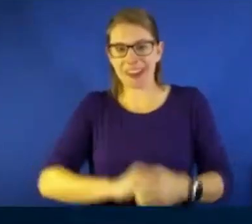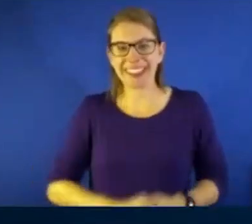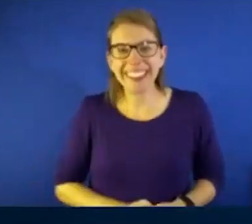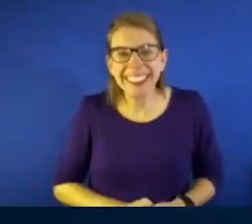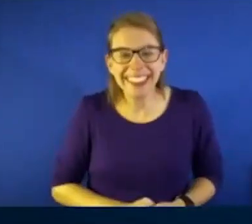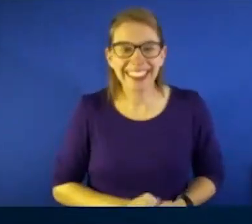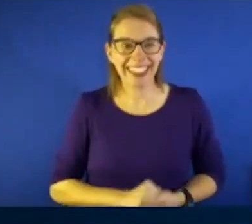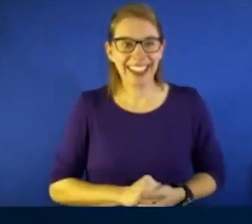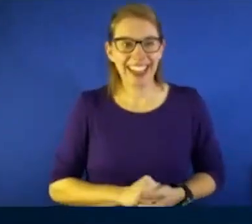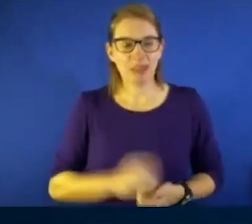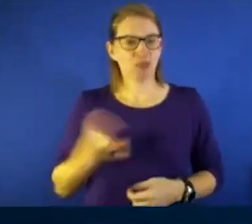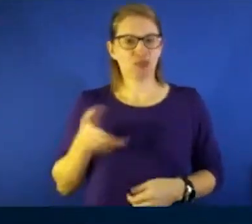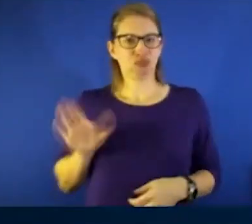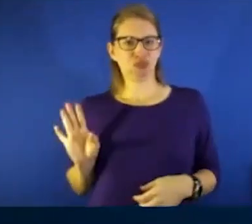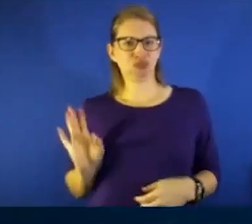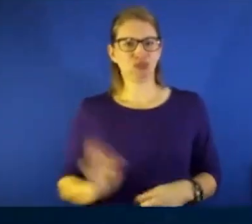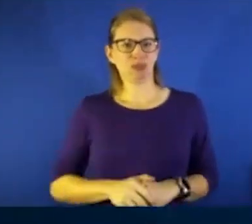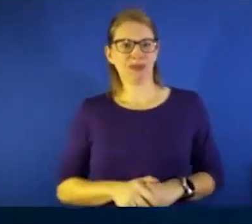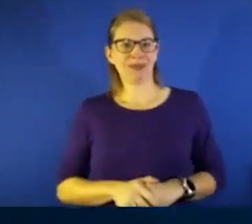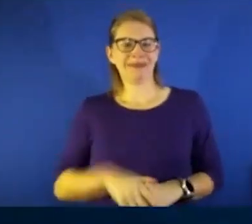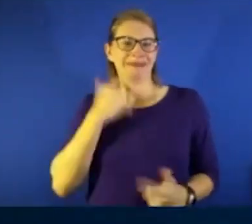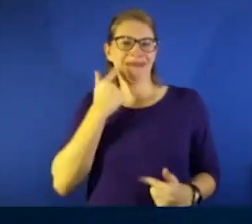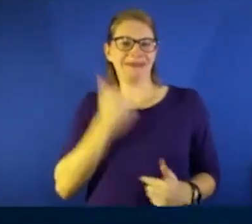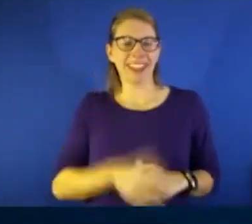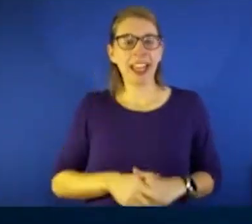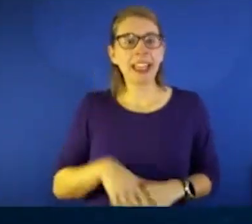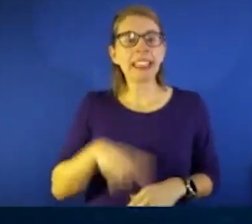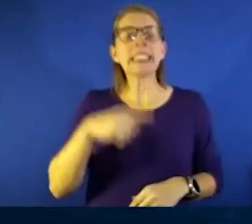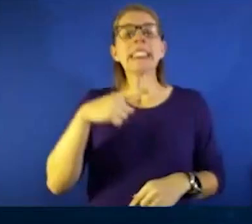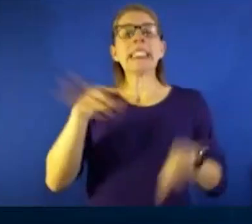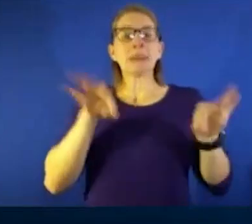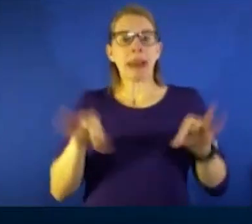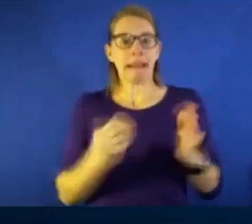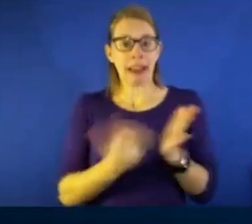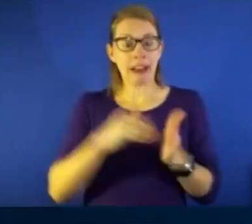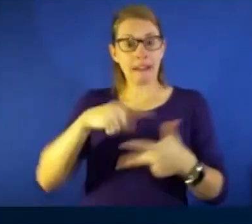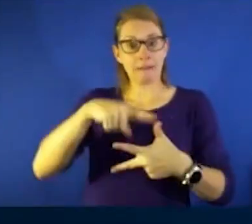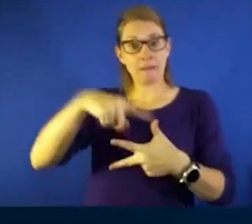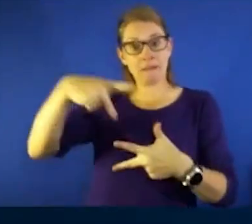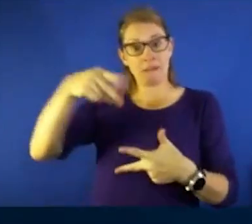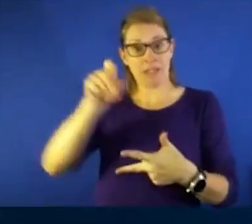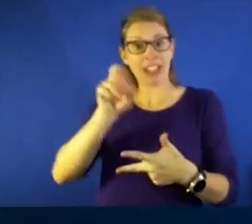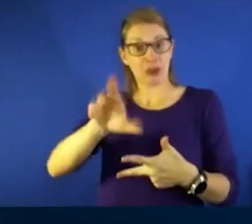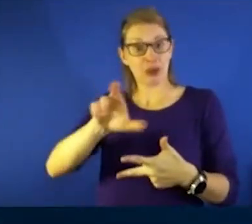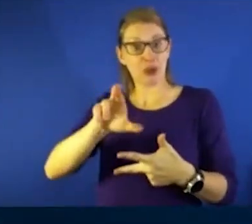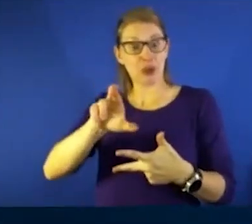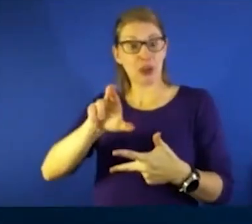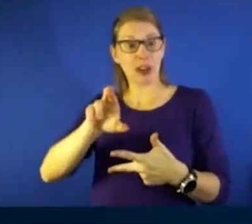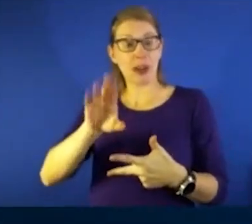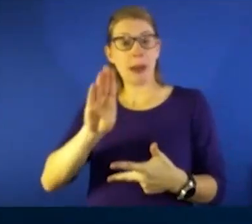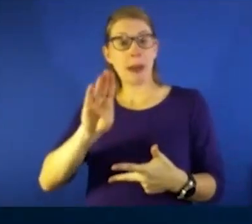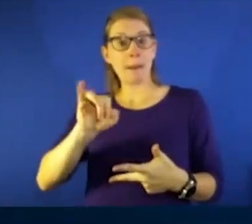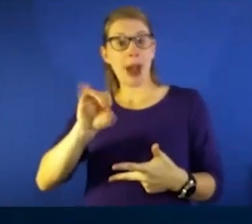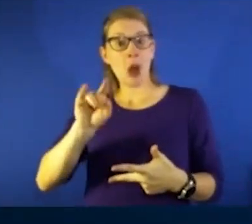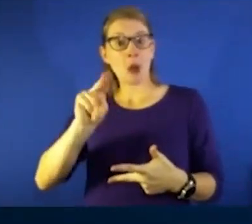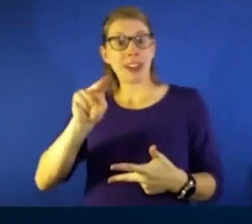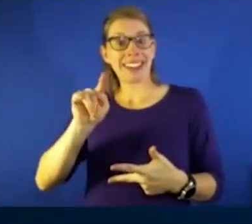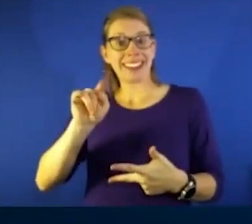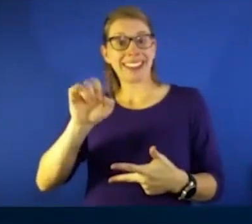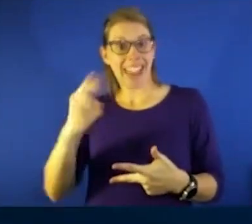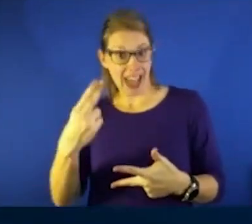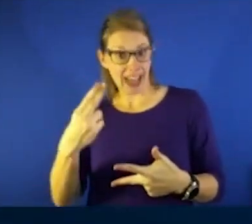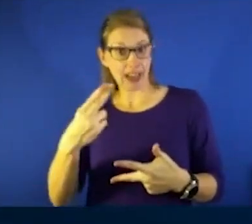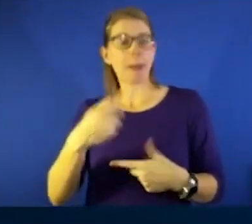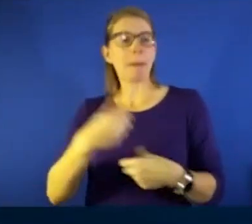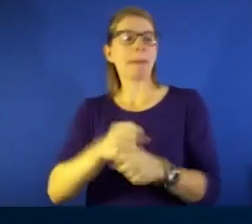gonna get everything. So tell us again, Adam. Yeah. Okay. So the Pfizer BioNTech manufacturers have packaged this differently. Mm-hmm.